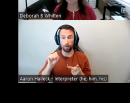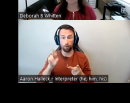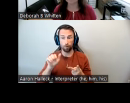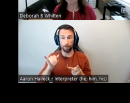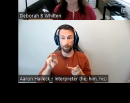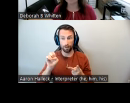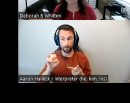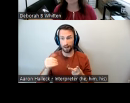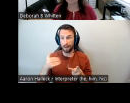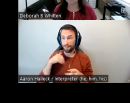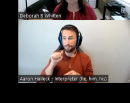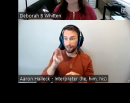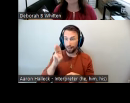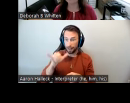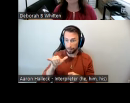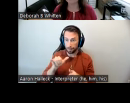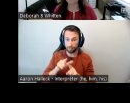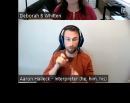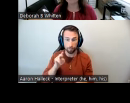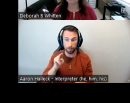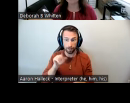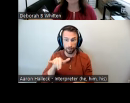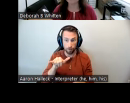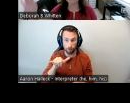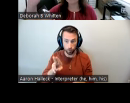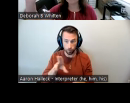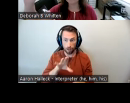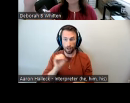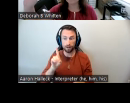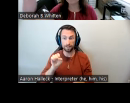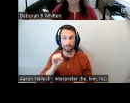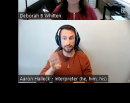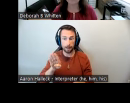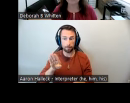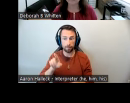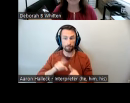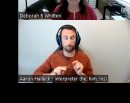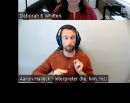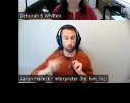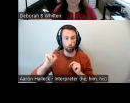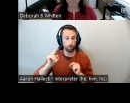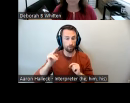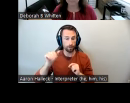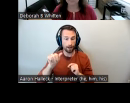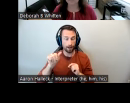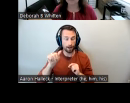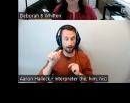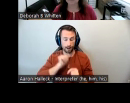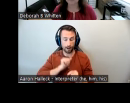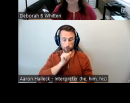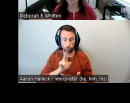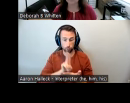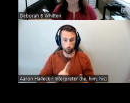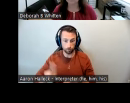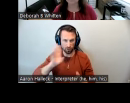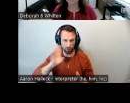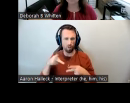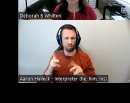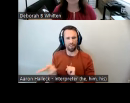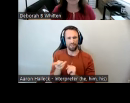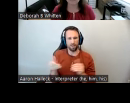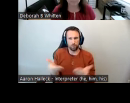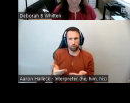from NYU and Deb Witten from Northern Arizona University, and I'll let them introduce themselves more as we get